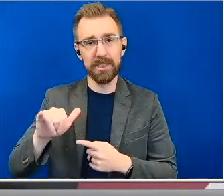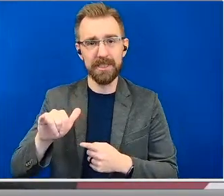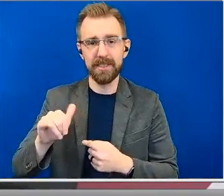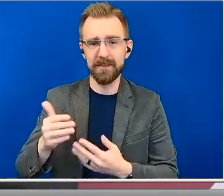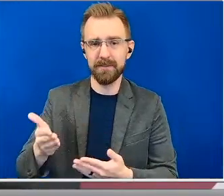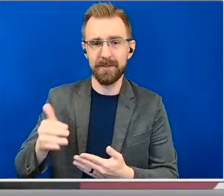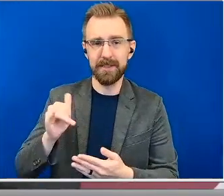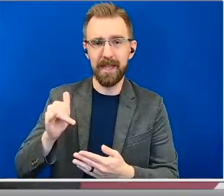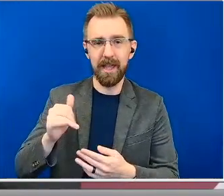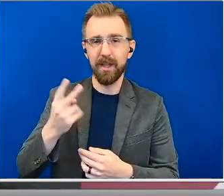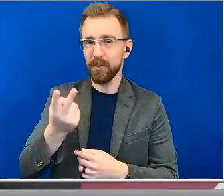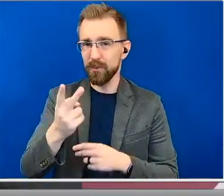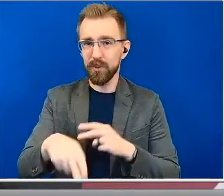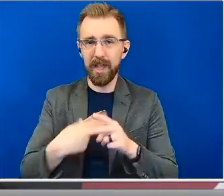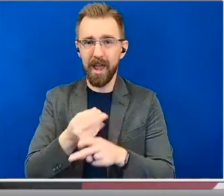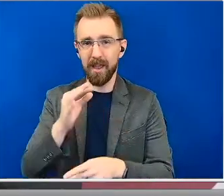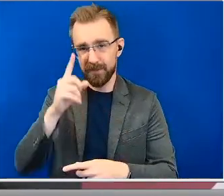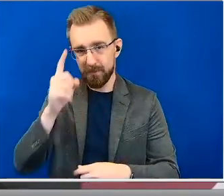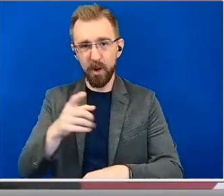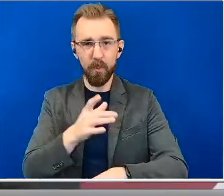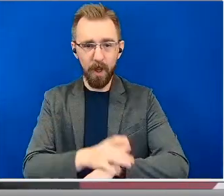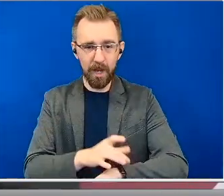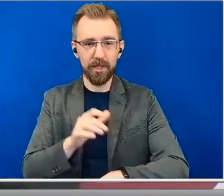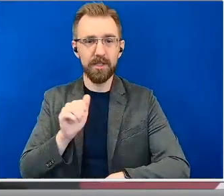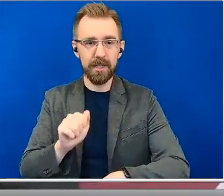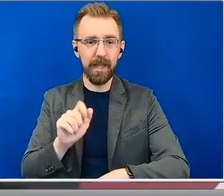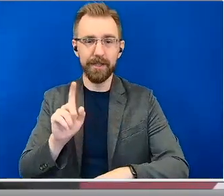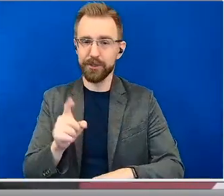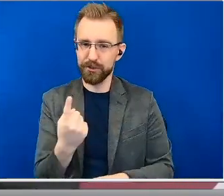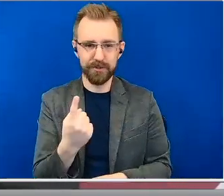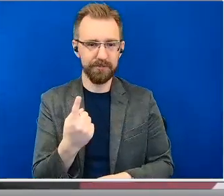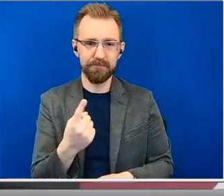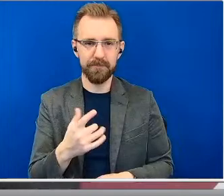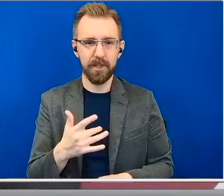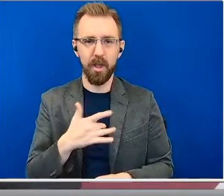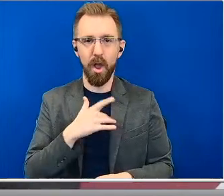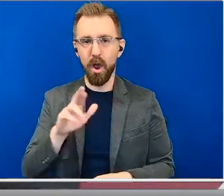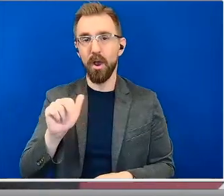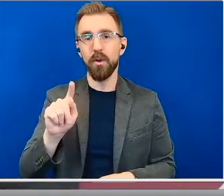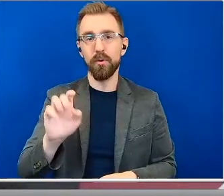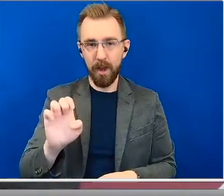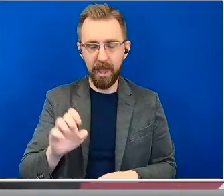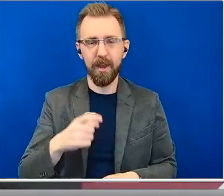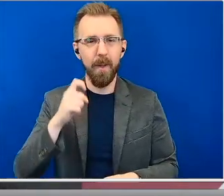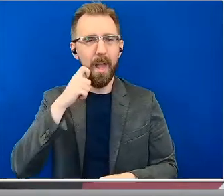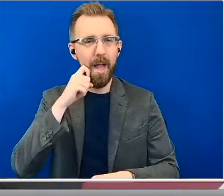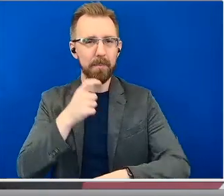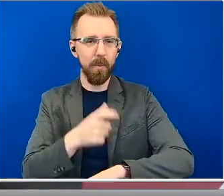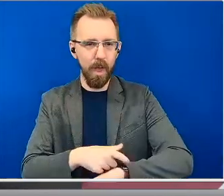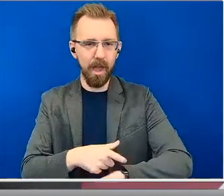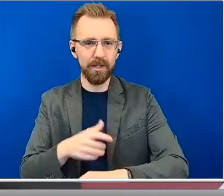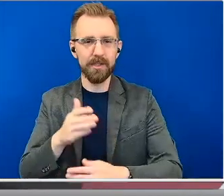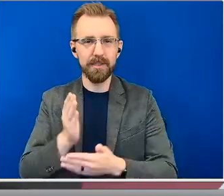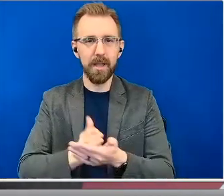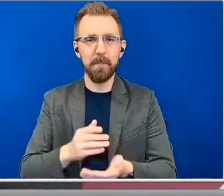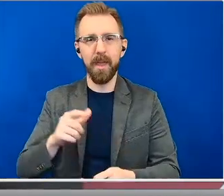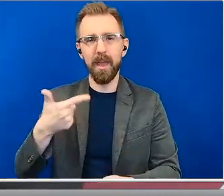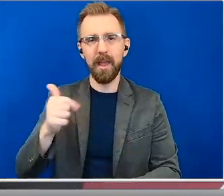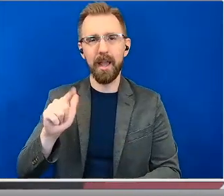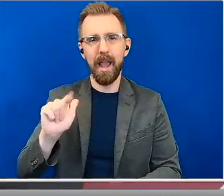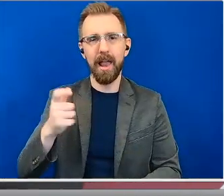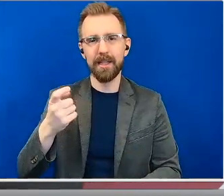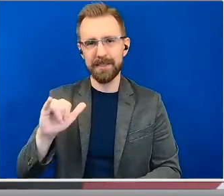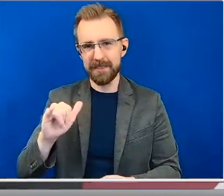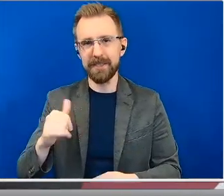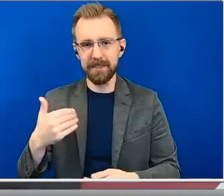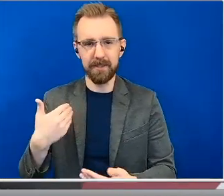smart watches, right? One where you just get a heart rate on it. So an Apple Watches and some of the Galaxy, Samsung watches, you actually get an EKG